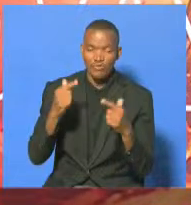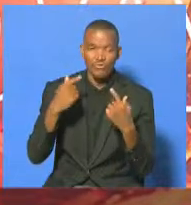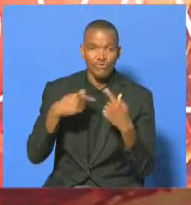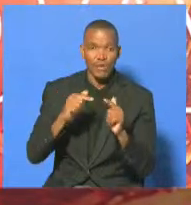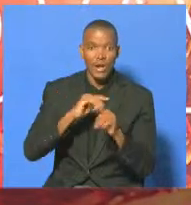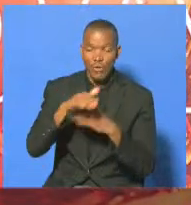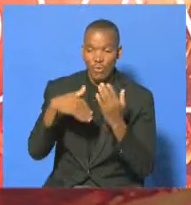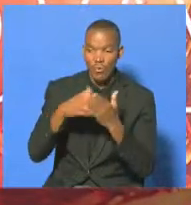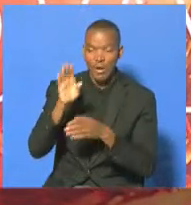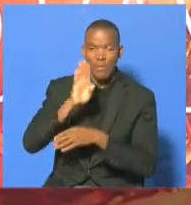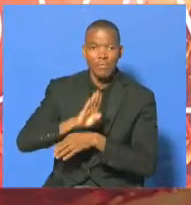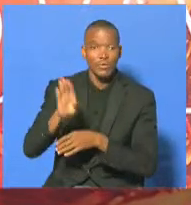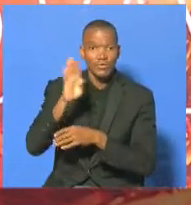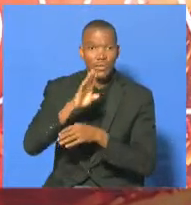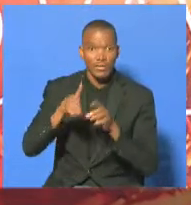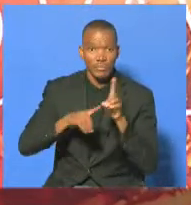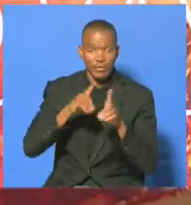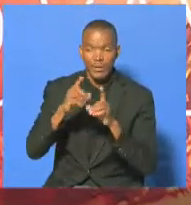Botswana.